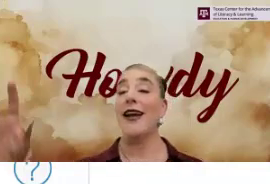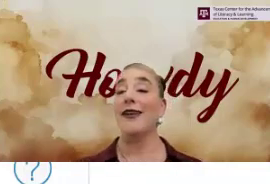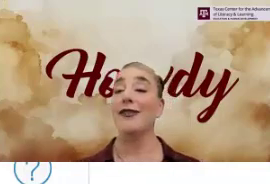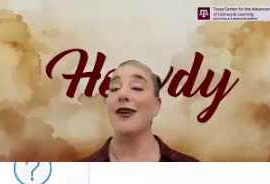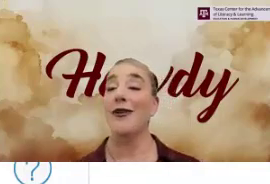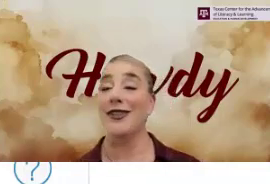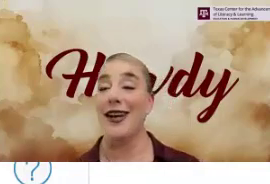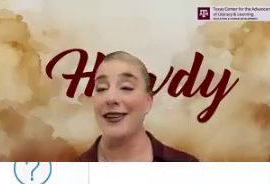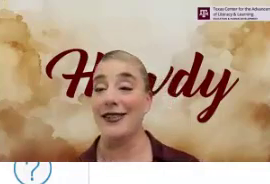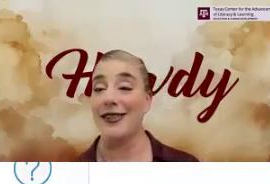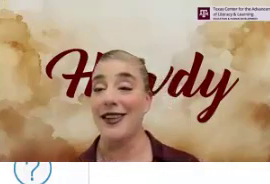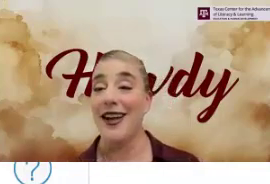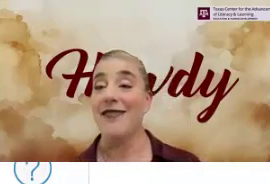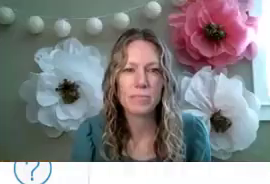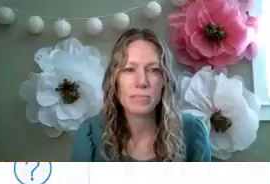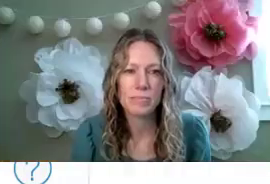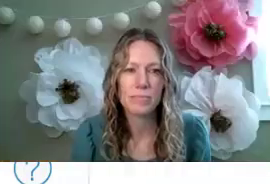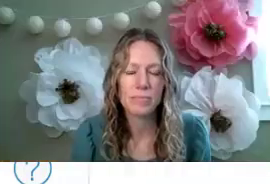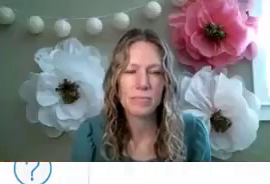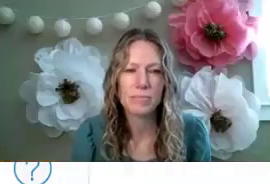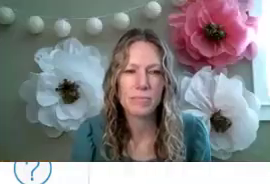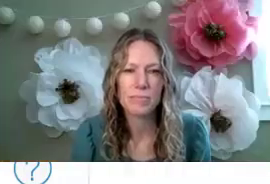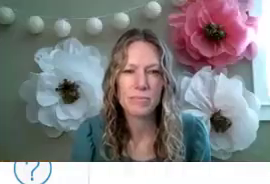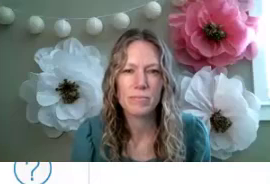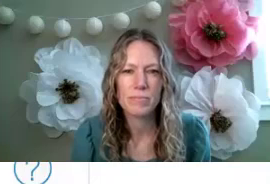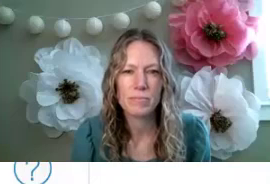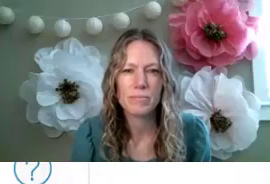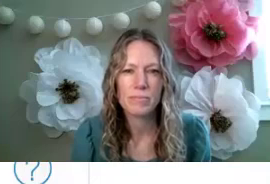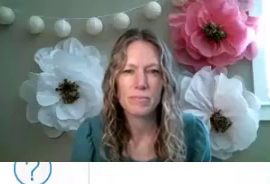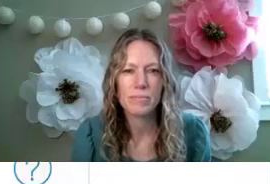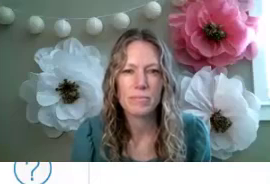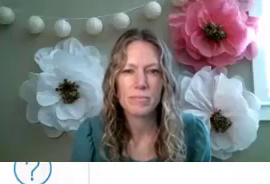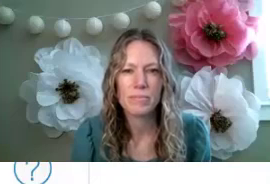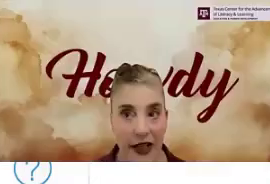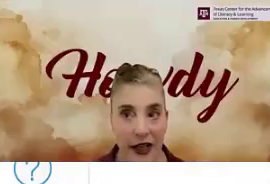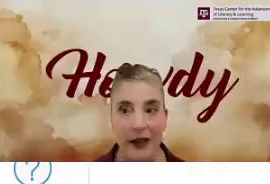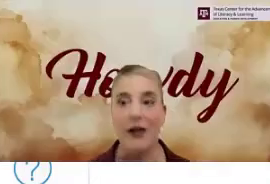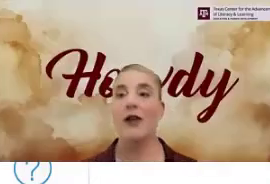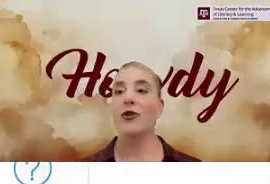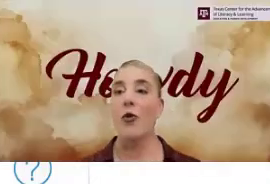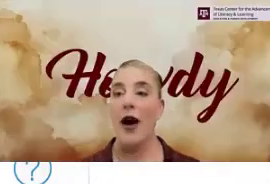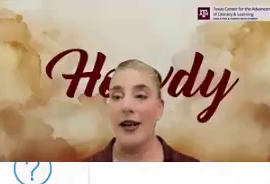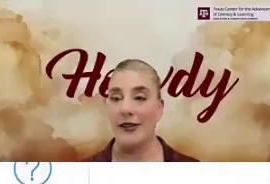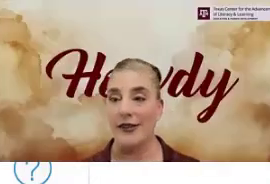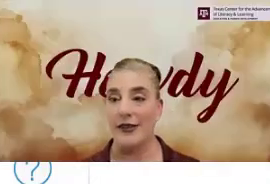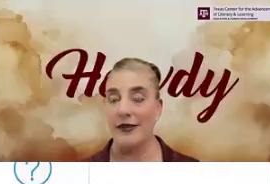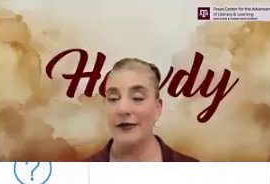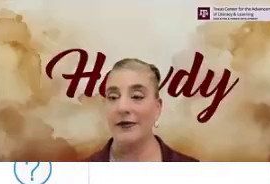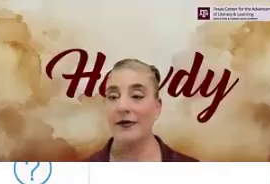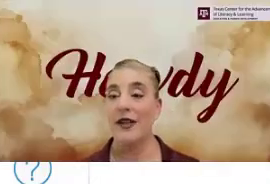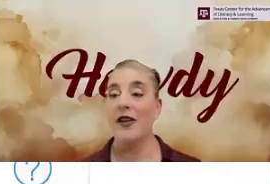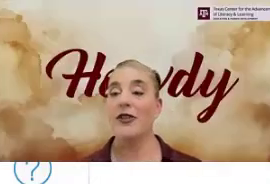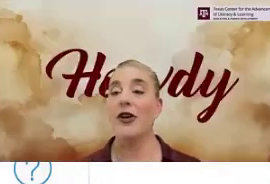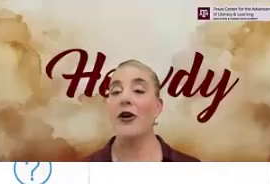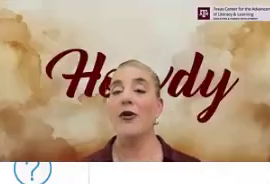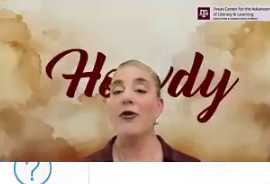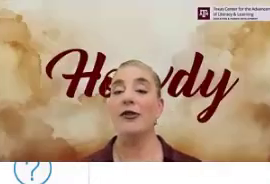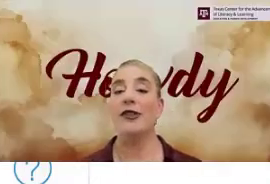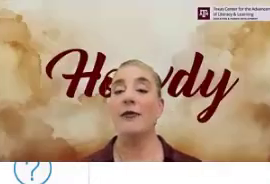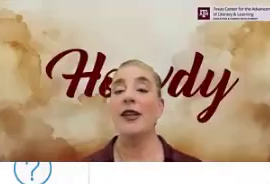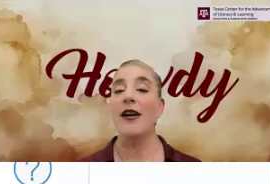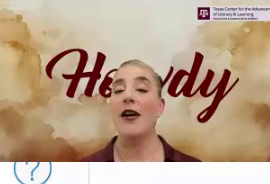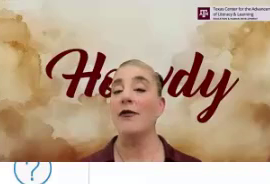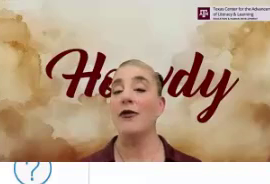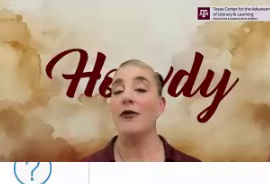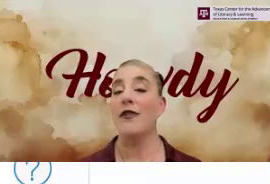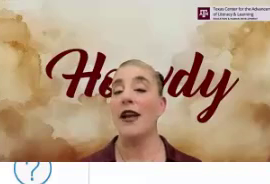the slide as the alt text. That you don't want to do either, because then they're hearing it twice.